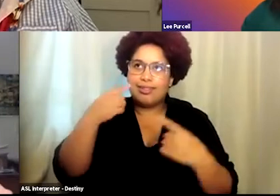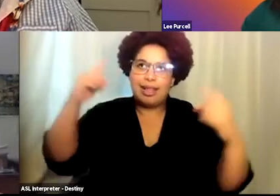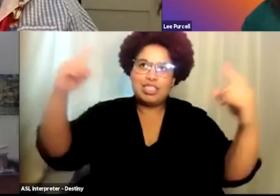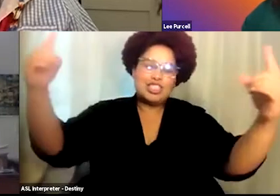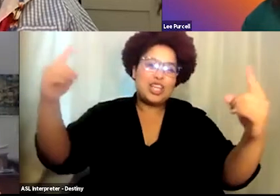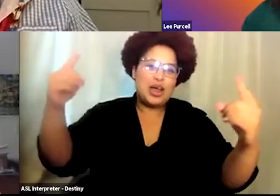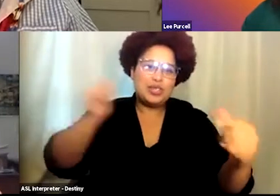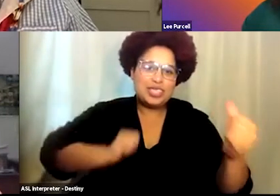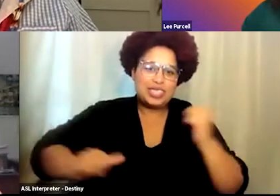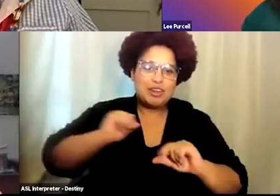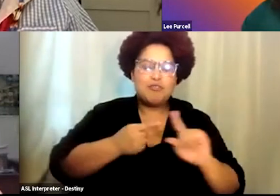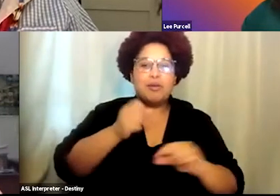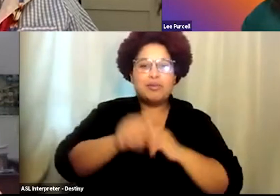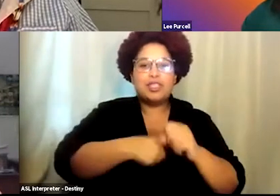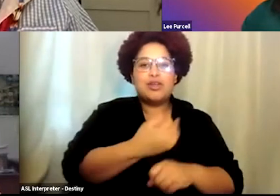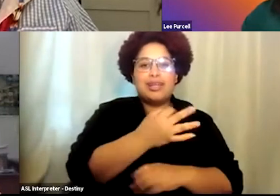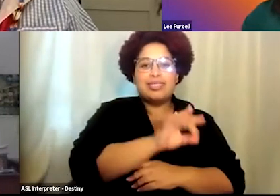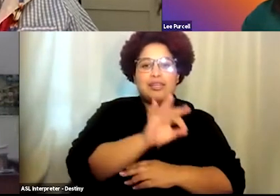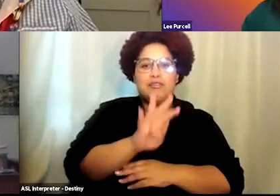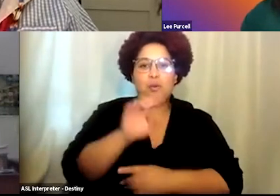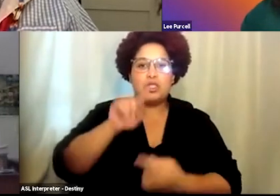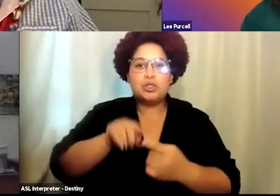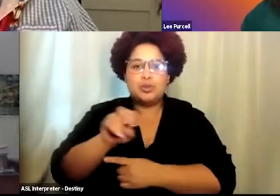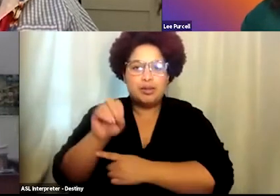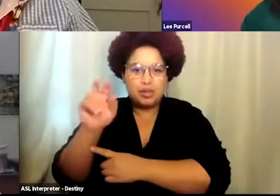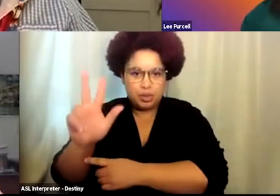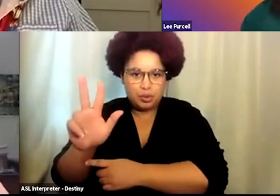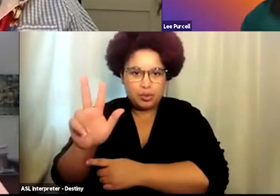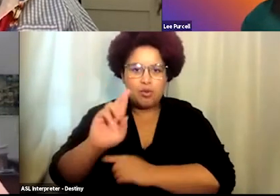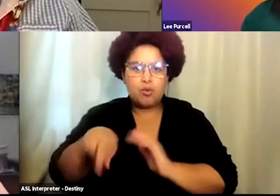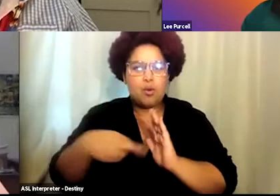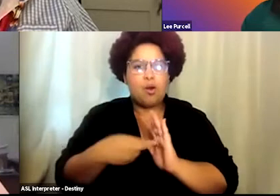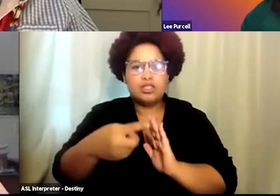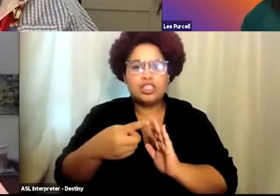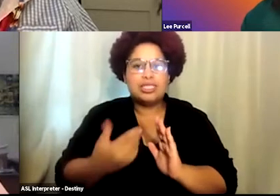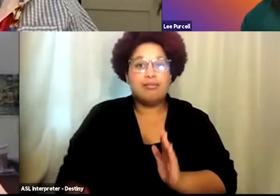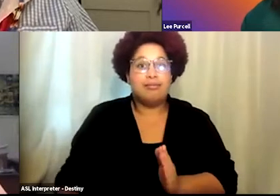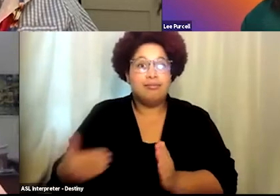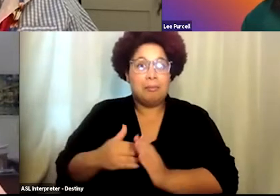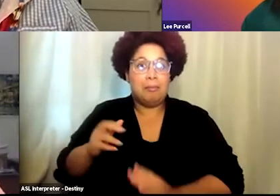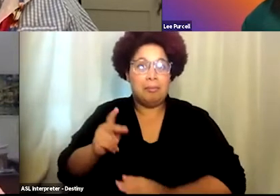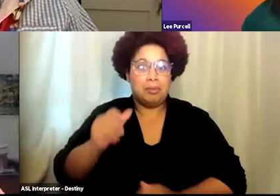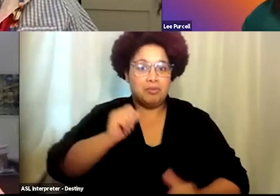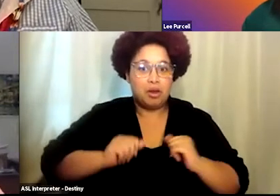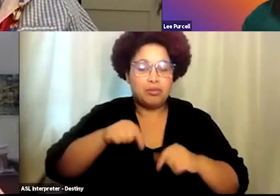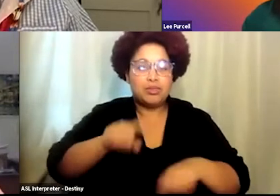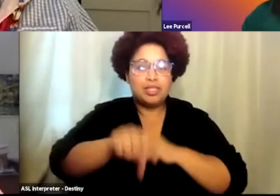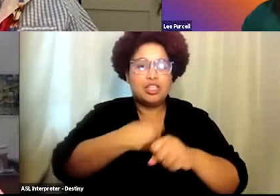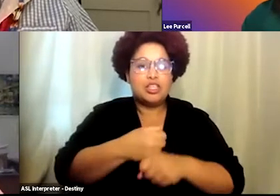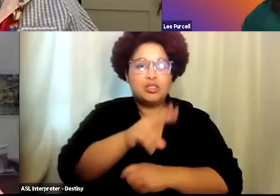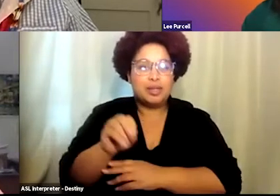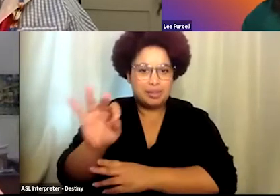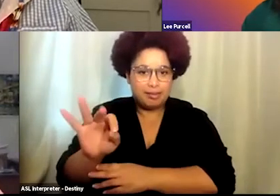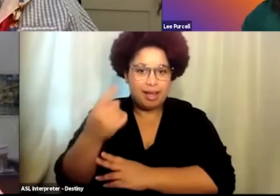from 1994 to 2003, a role she reprised in